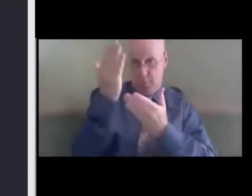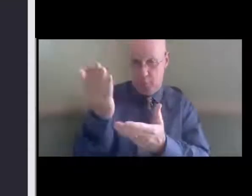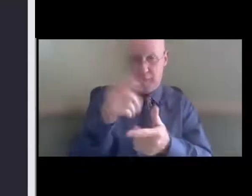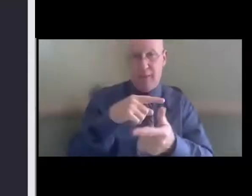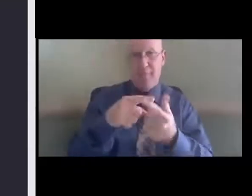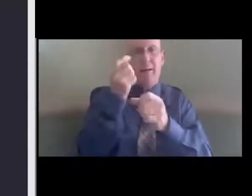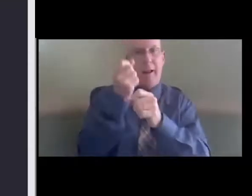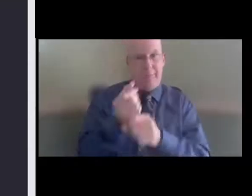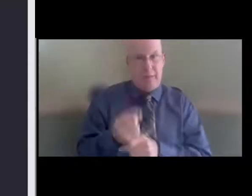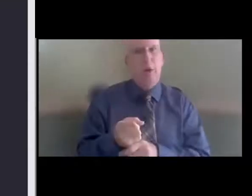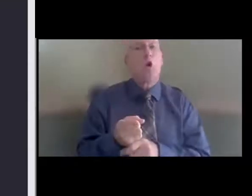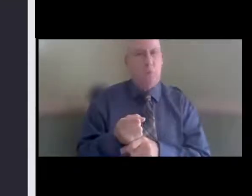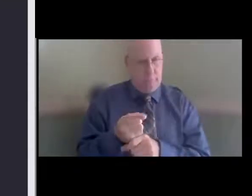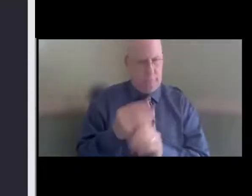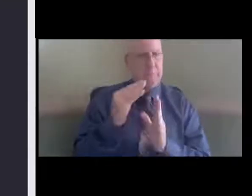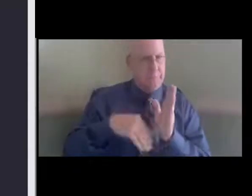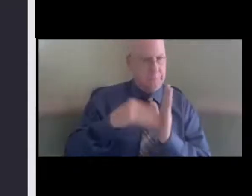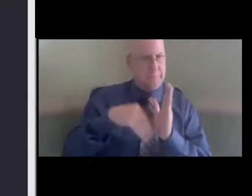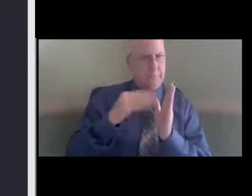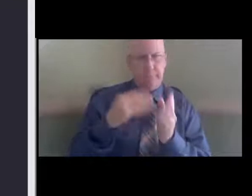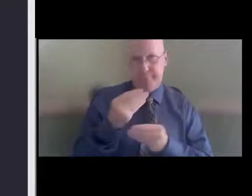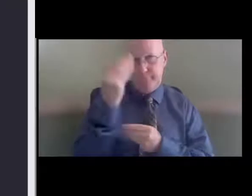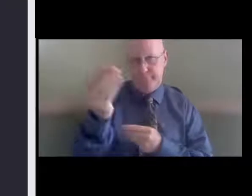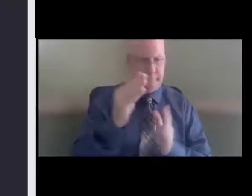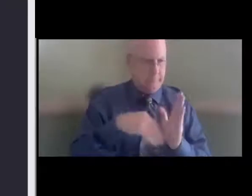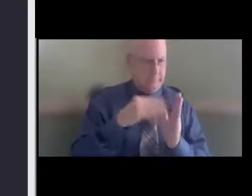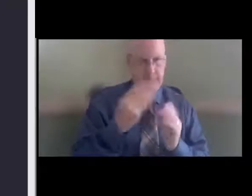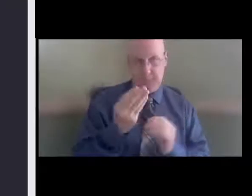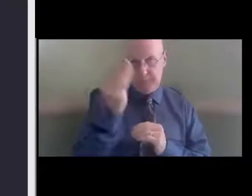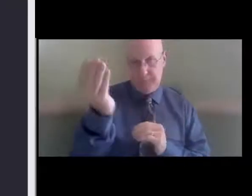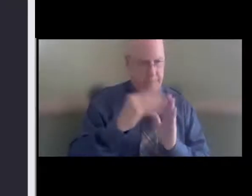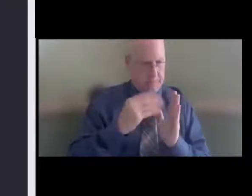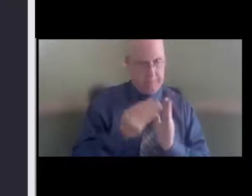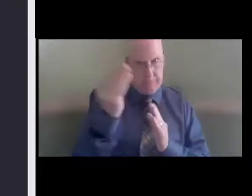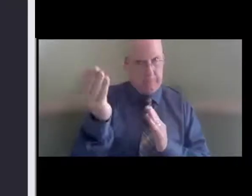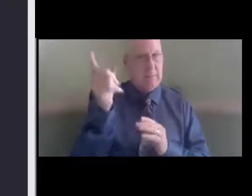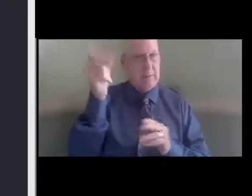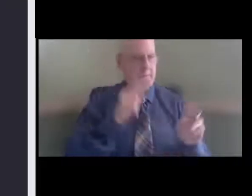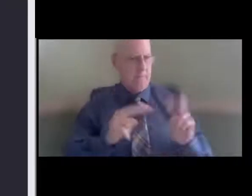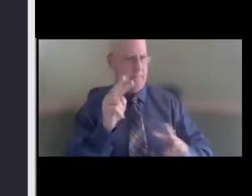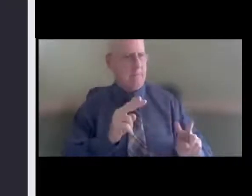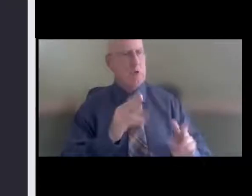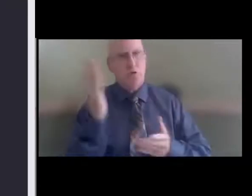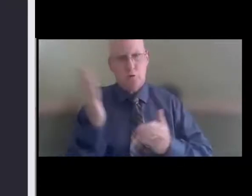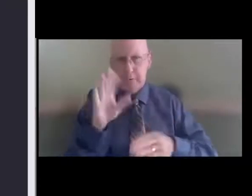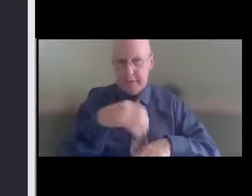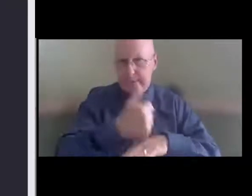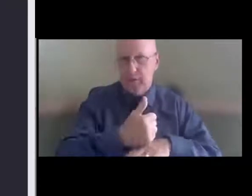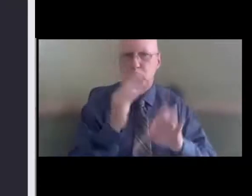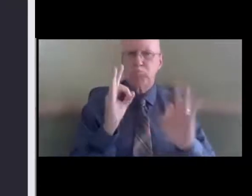an annual basis, continuing to kind of check in and make sure that those services are in place, that there's an